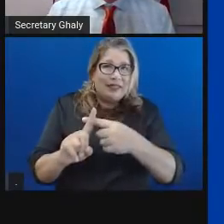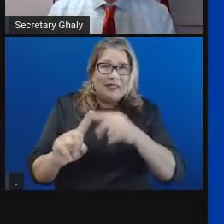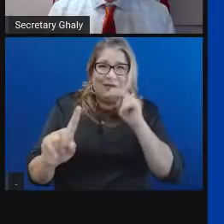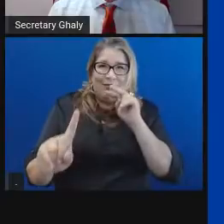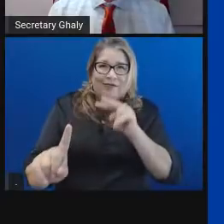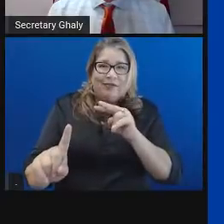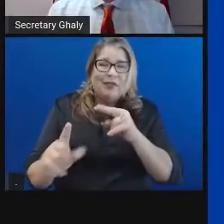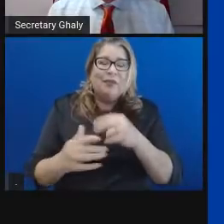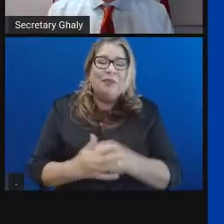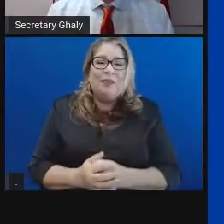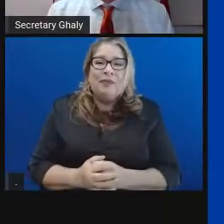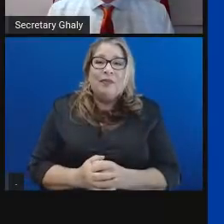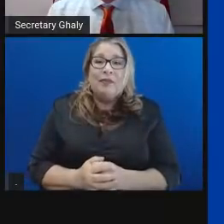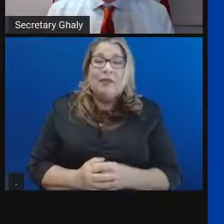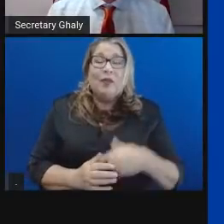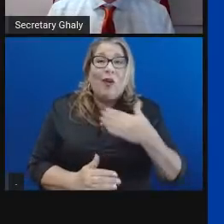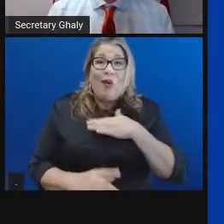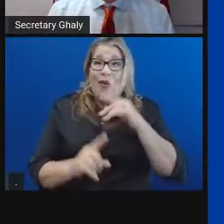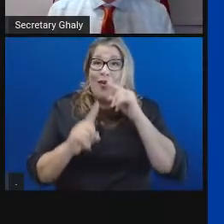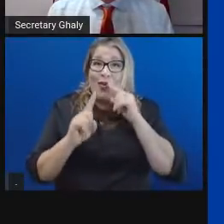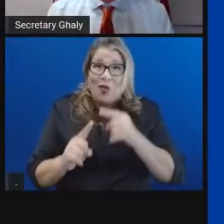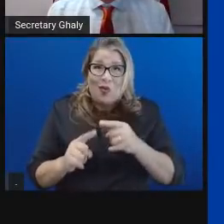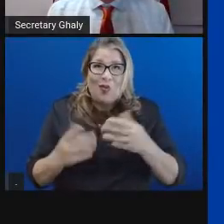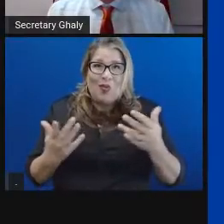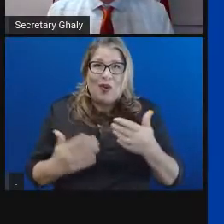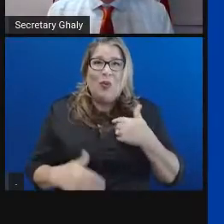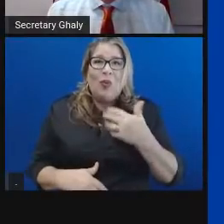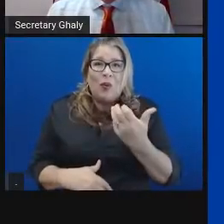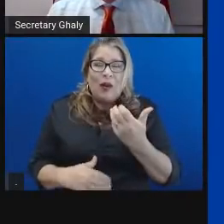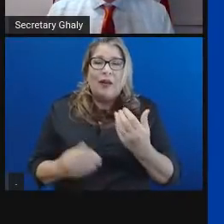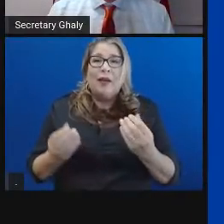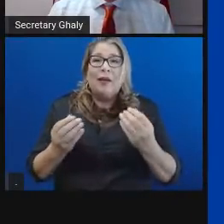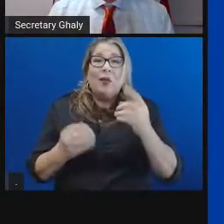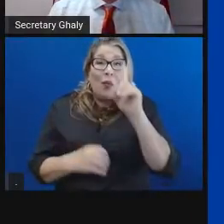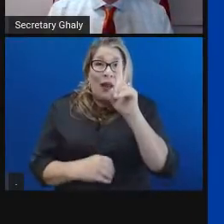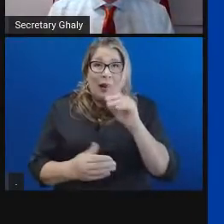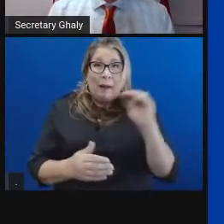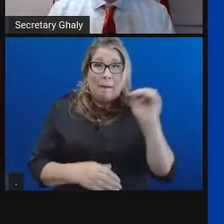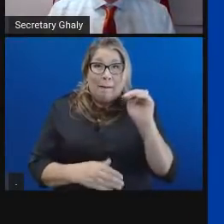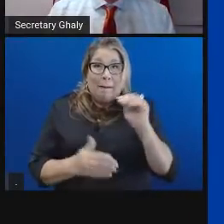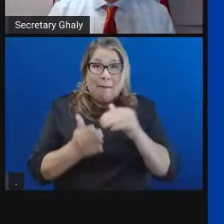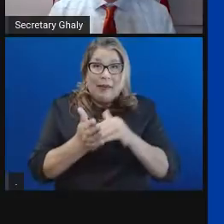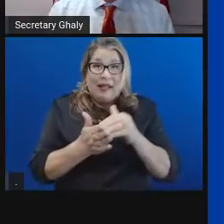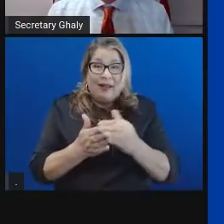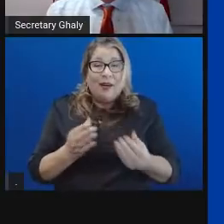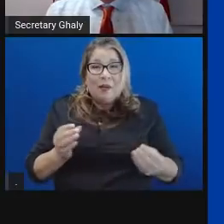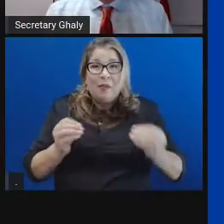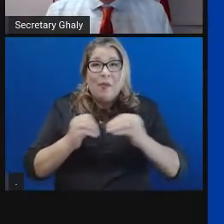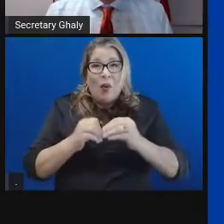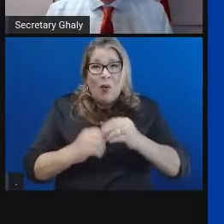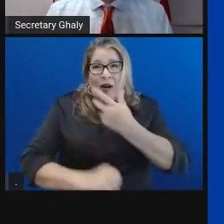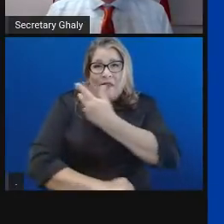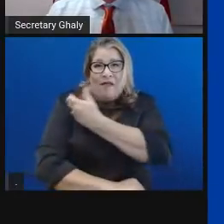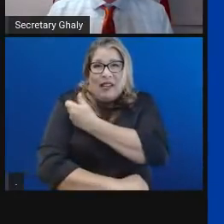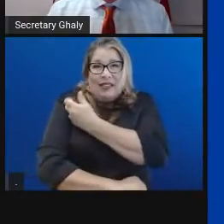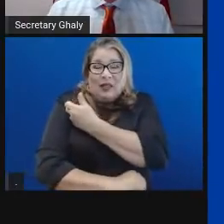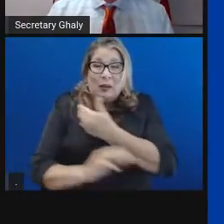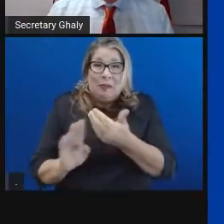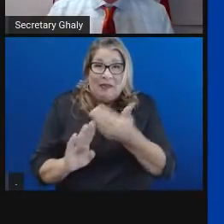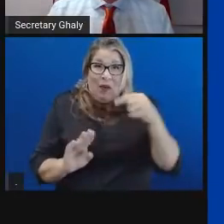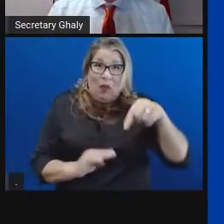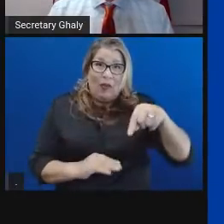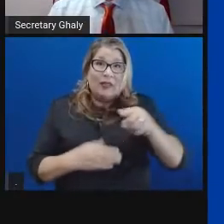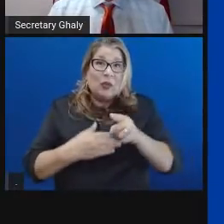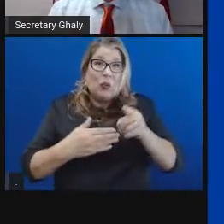have before, get to 1 million more vaccines by this weekend. We are deep into that effort. We are working